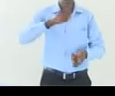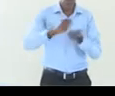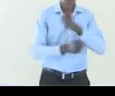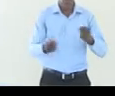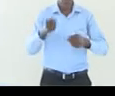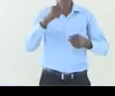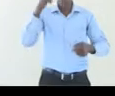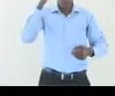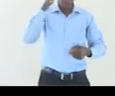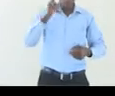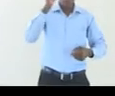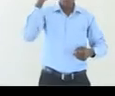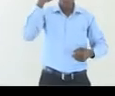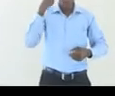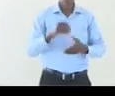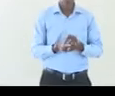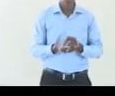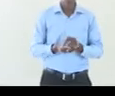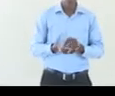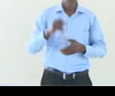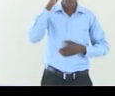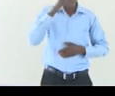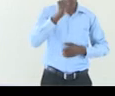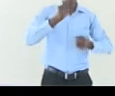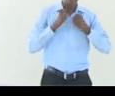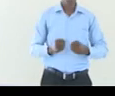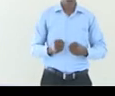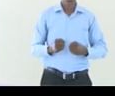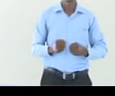did? Jesus was firm.